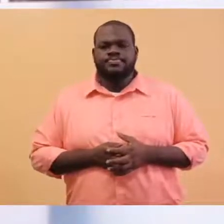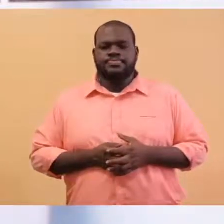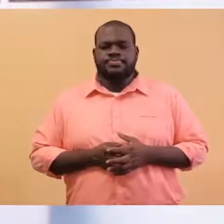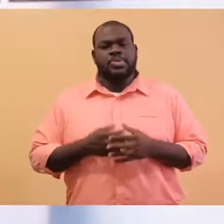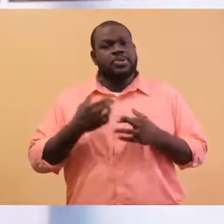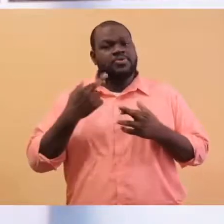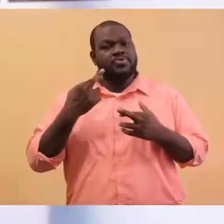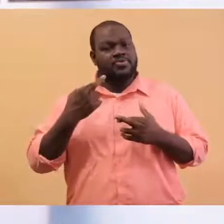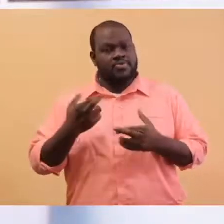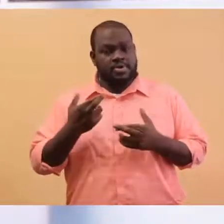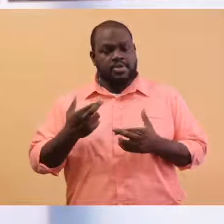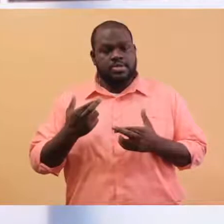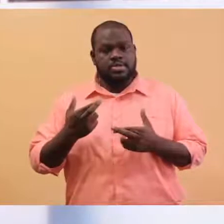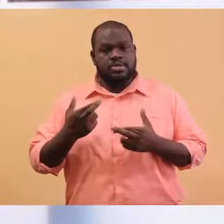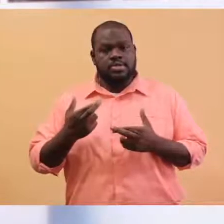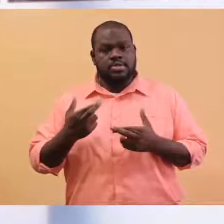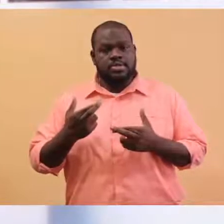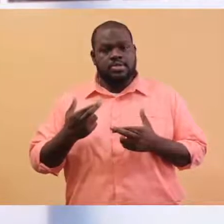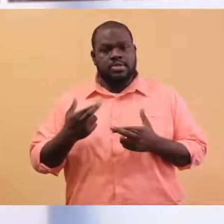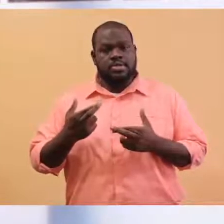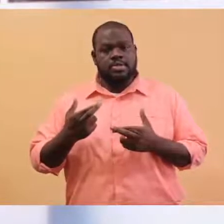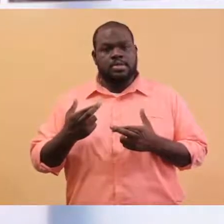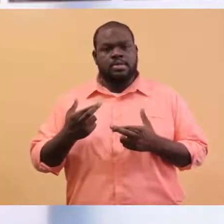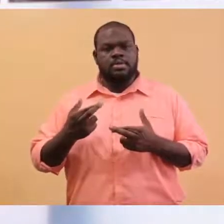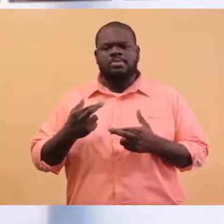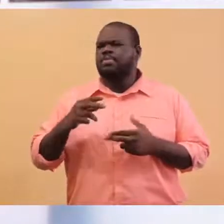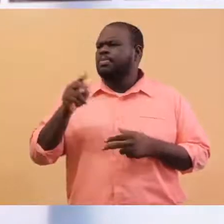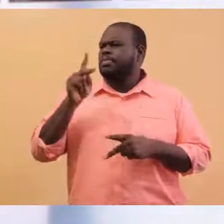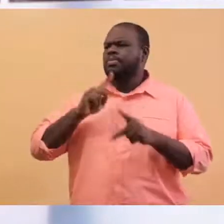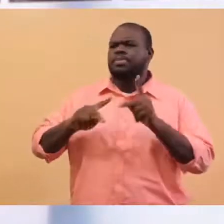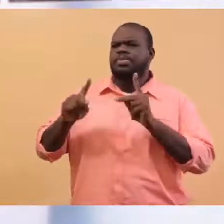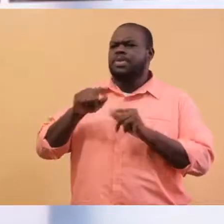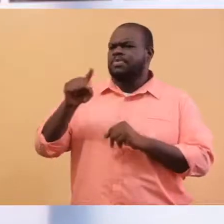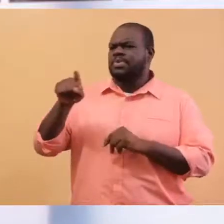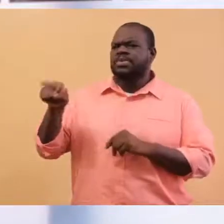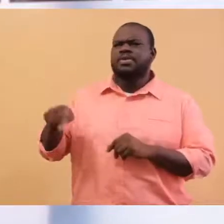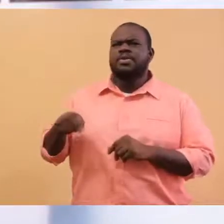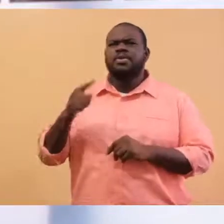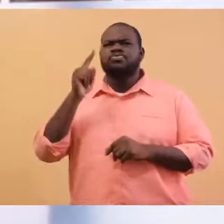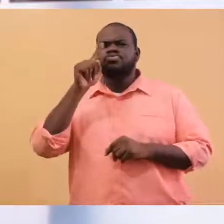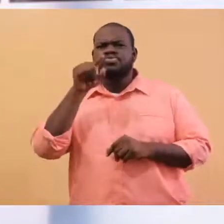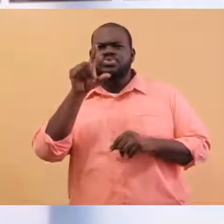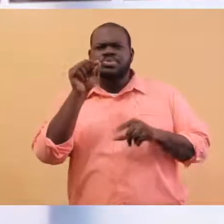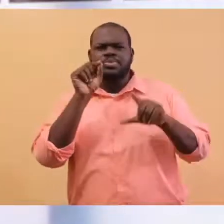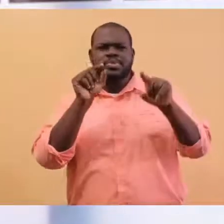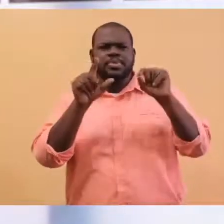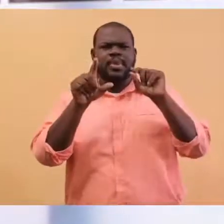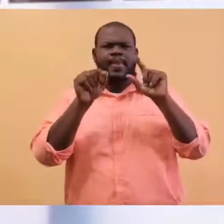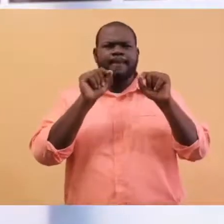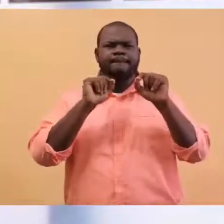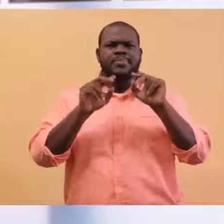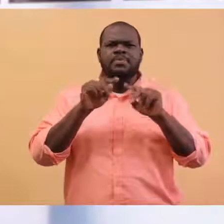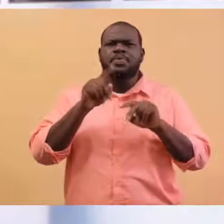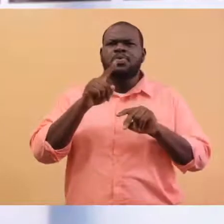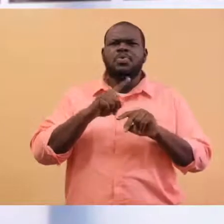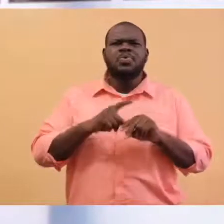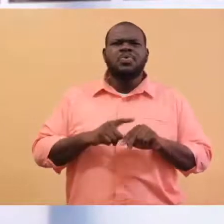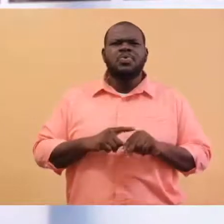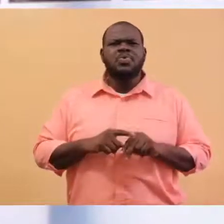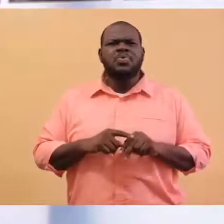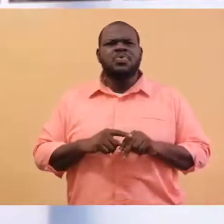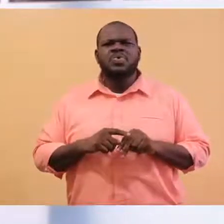Friends, the whistleblowers are helping the health authorities to identify any strangers to the